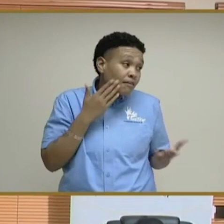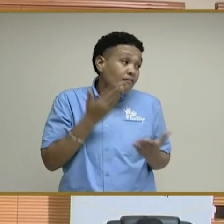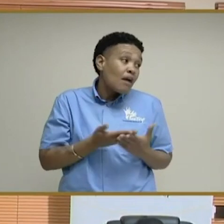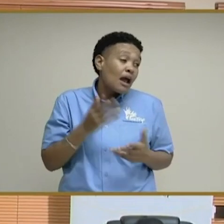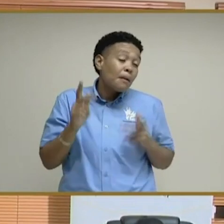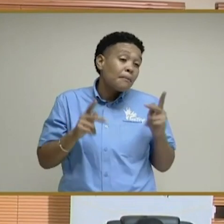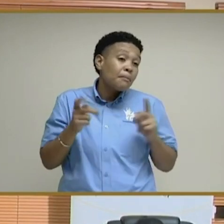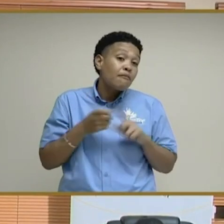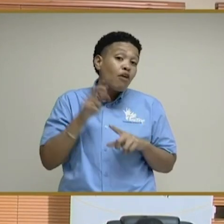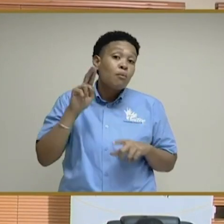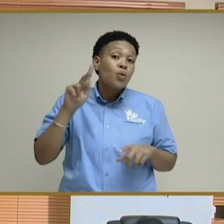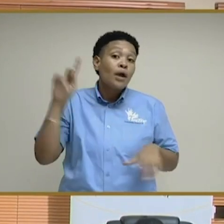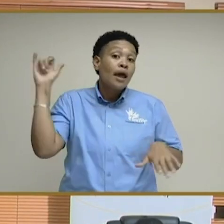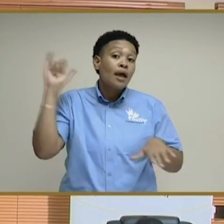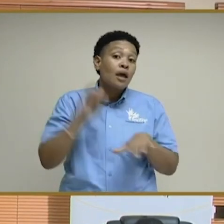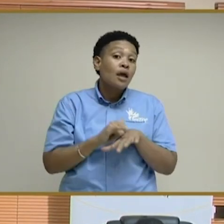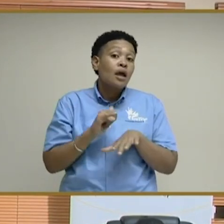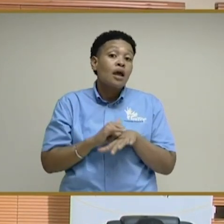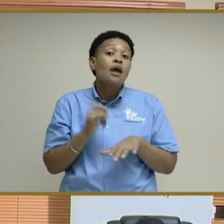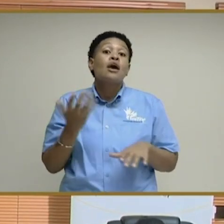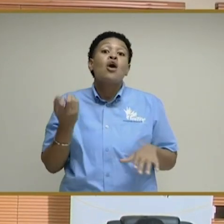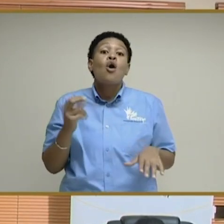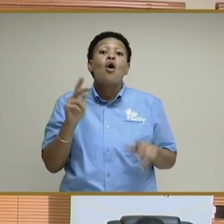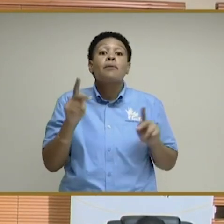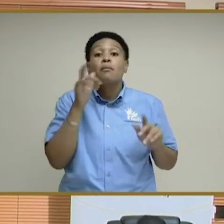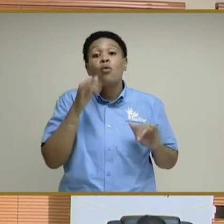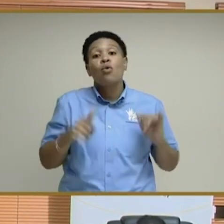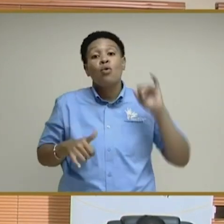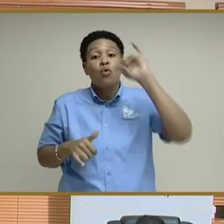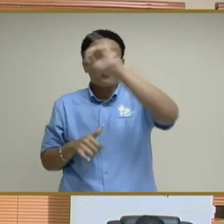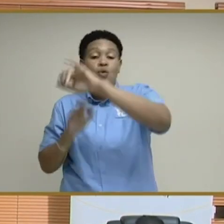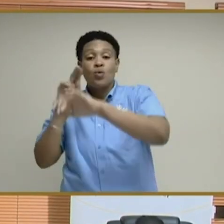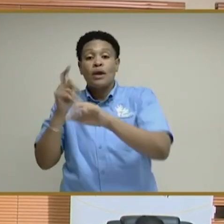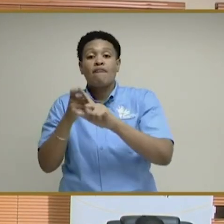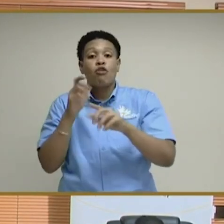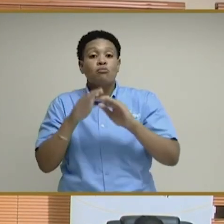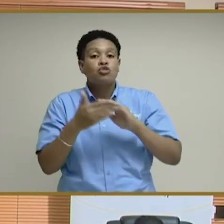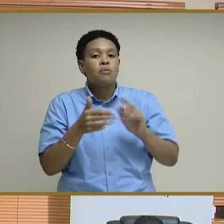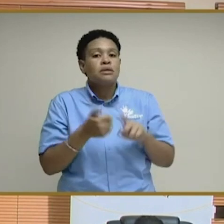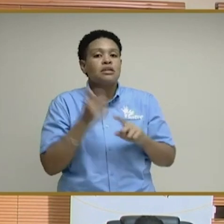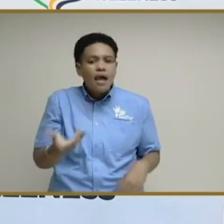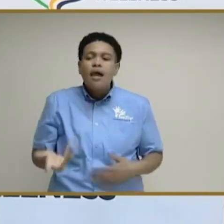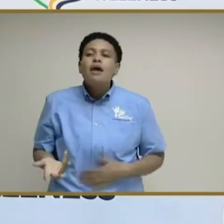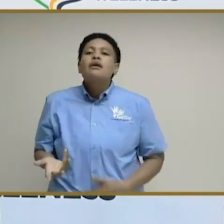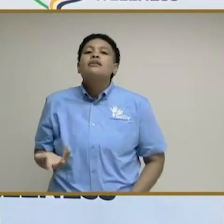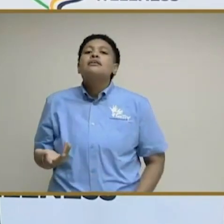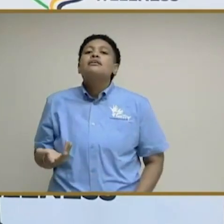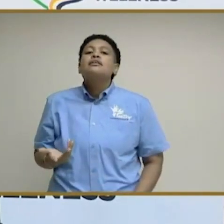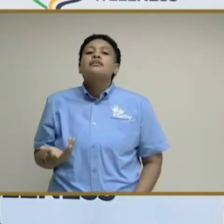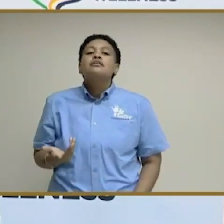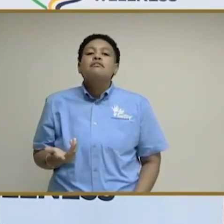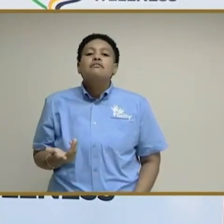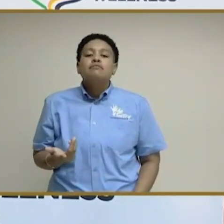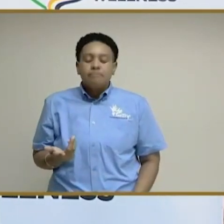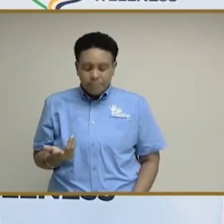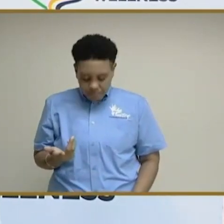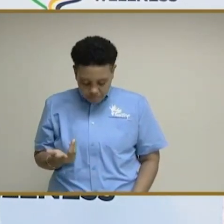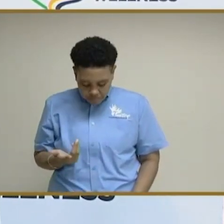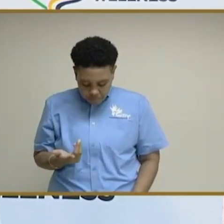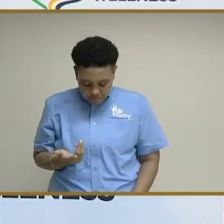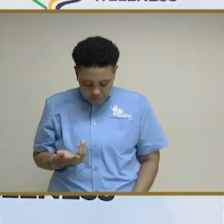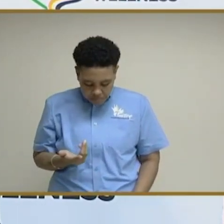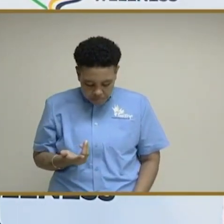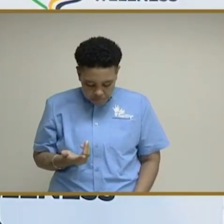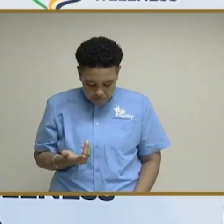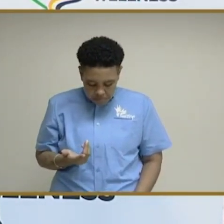by a group of doctors at the hospital, expressing concern about the capacity to deal with the surge. They letter from our